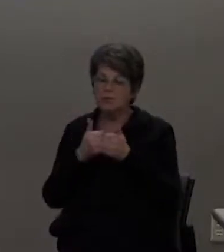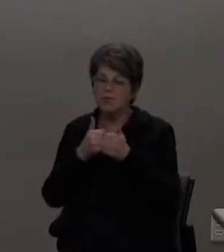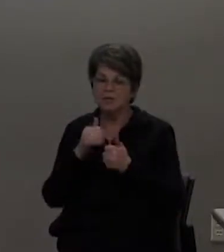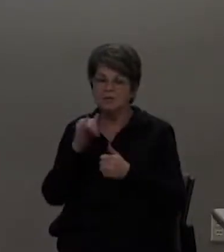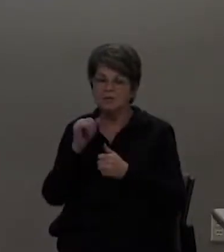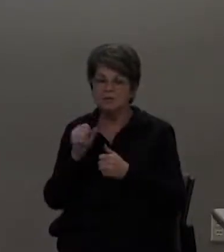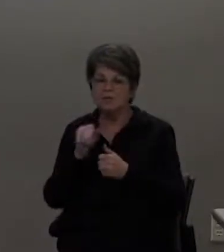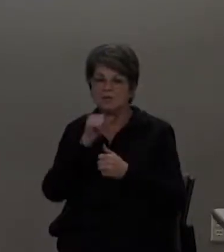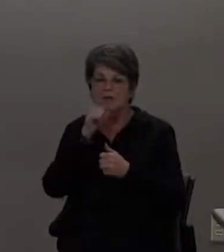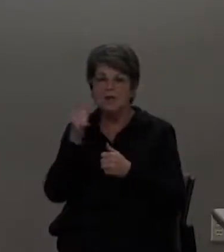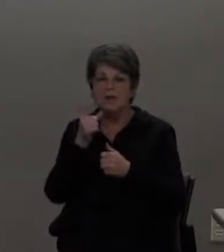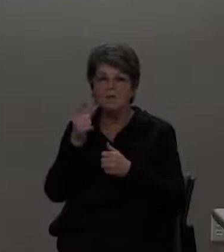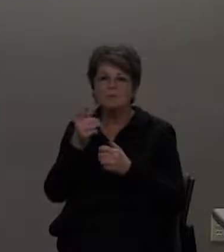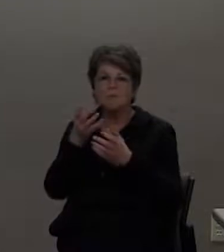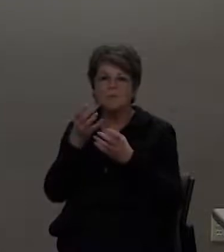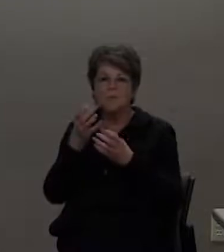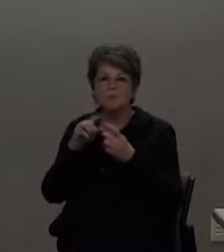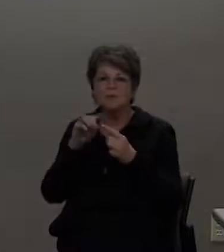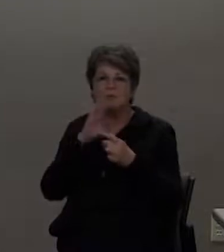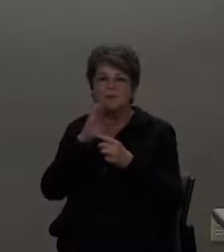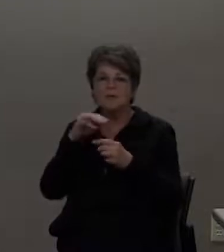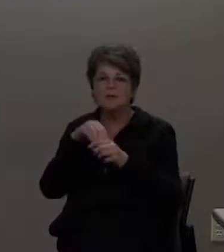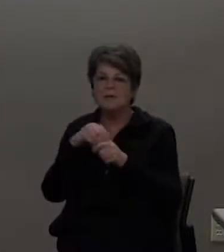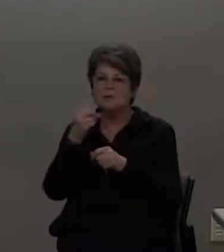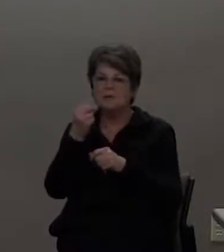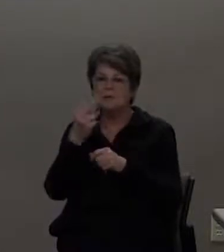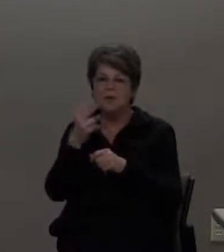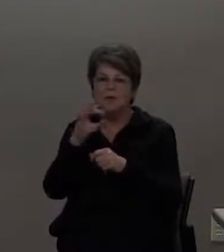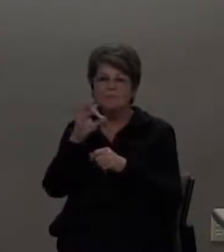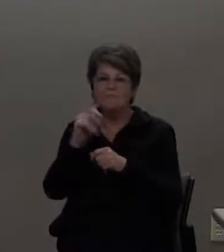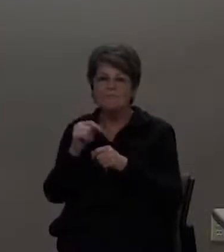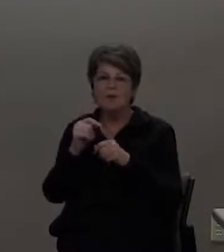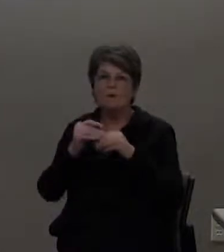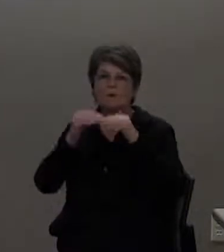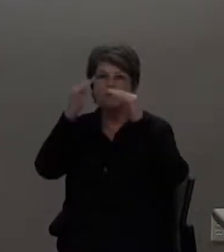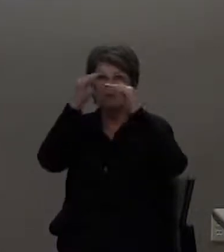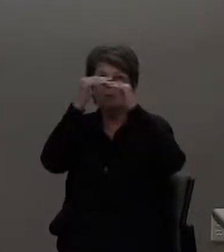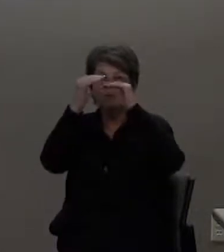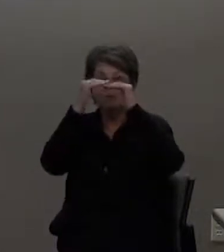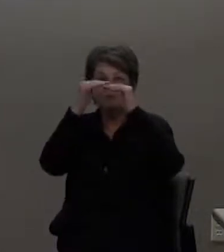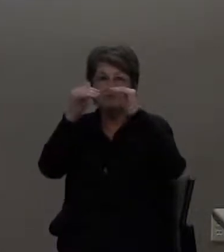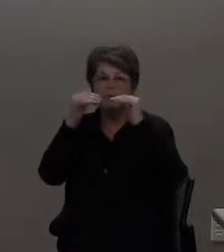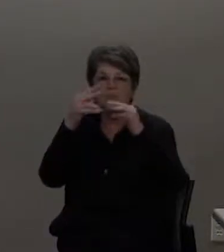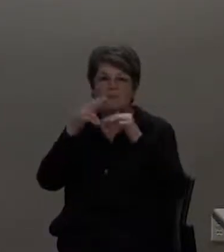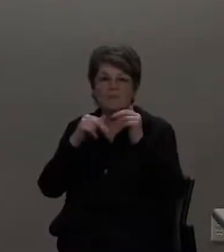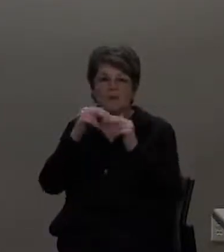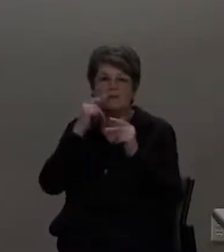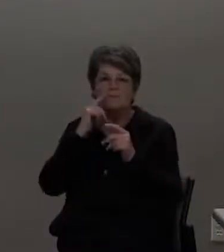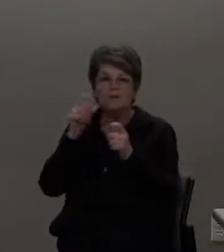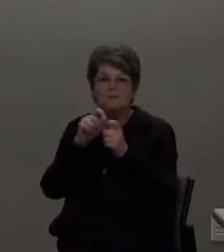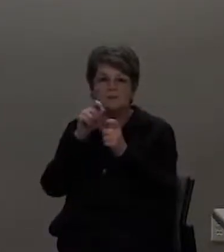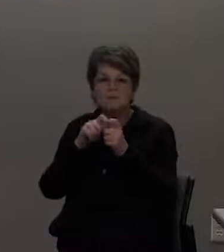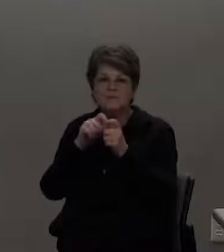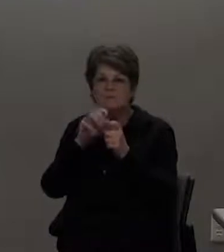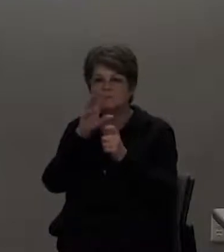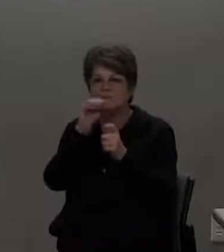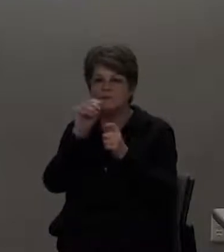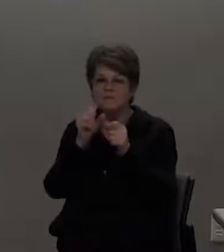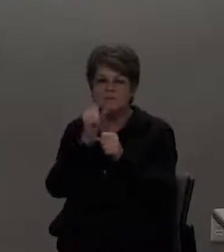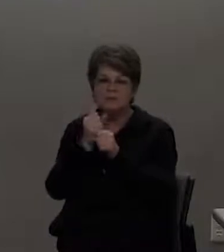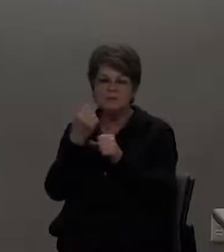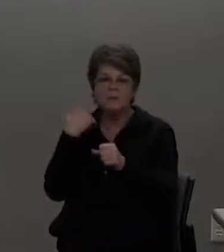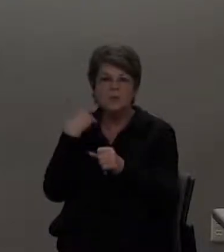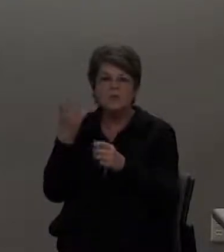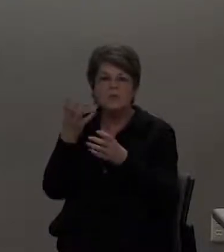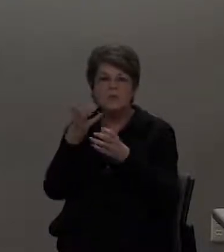is they don't always want to be in a 12-foot ceiling height, 14-foot ceiling height building that was built for a very specific use 50 years ago.